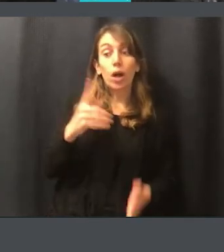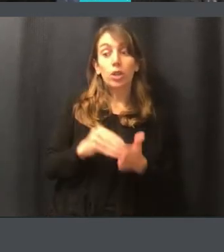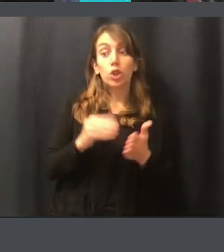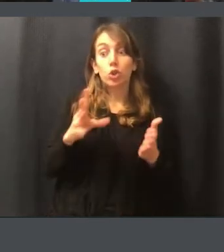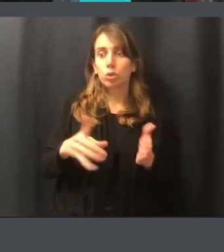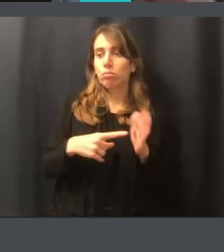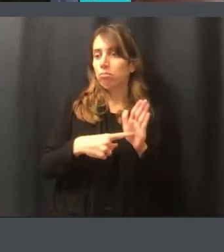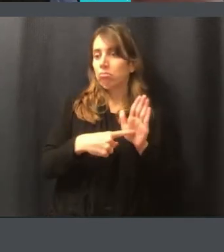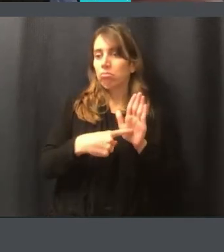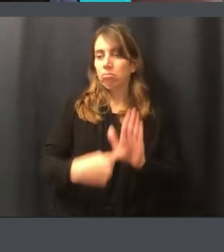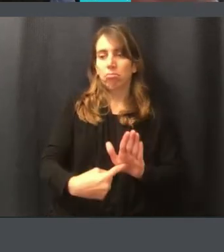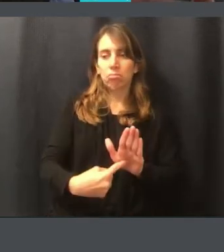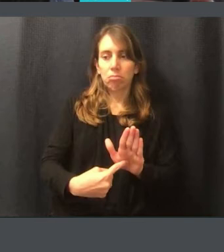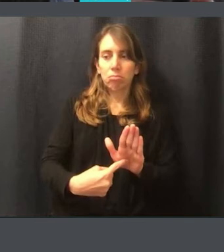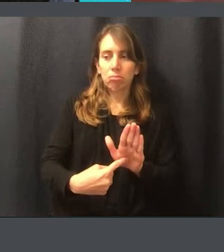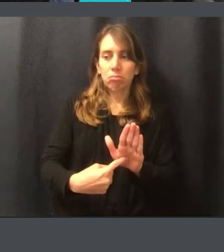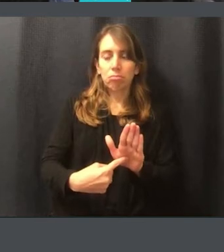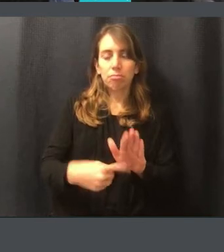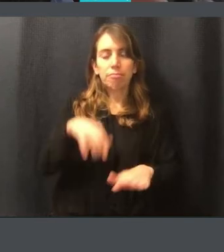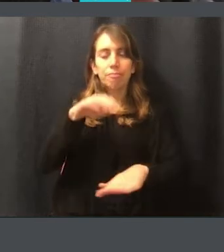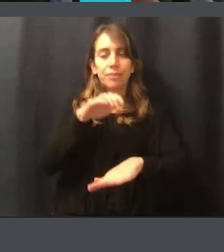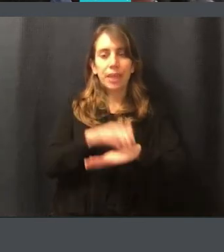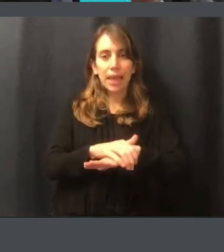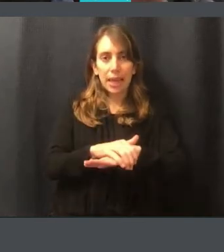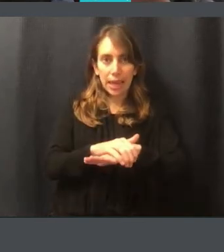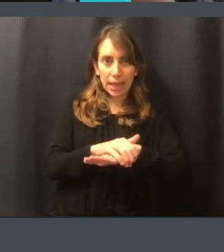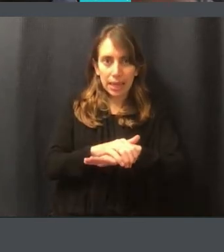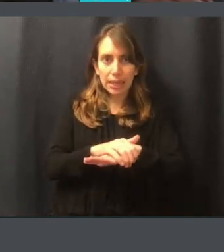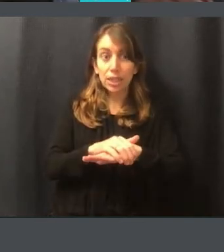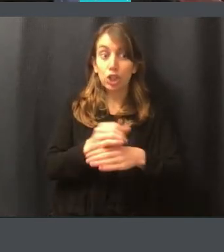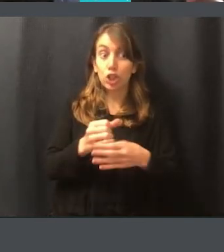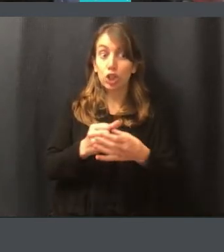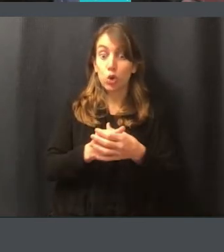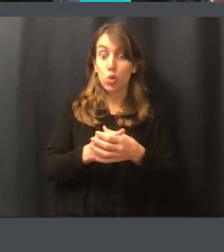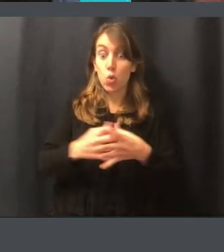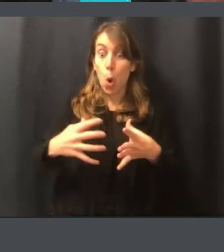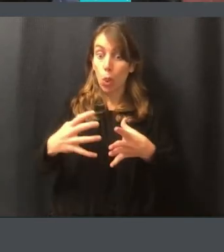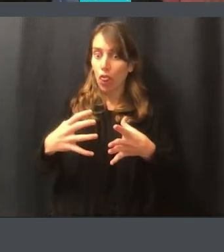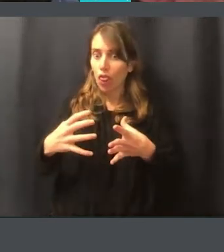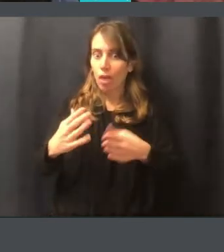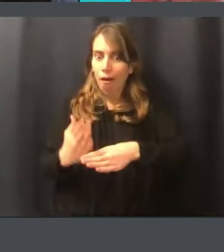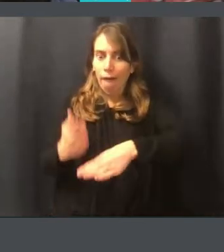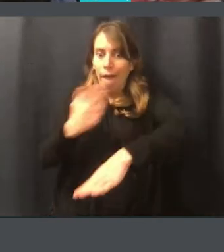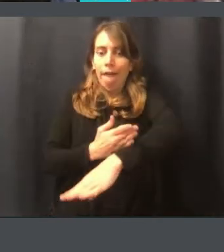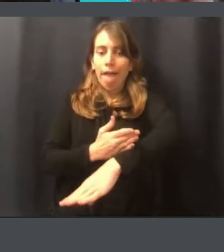demonstrating English growth, but also demonstrating